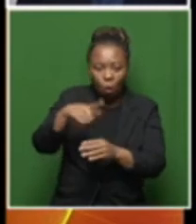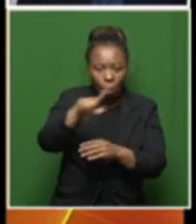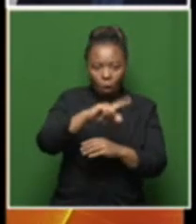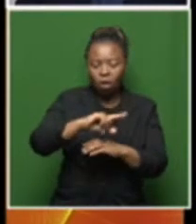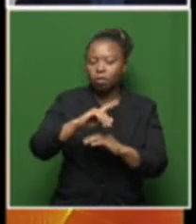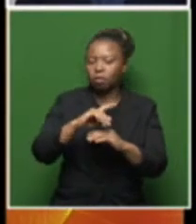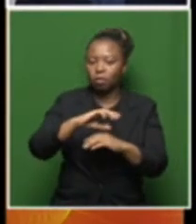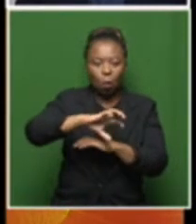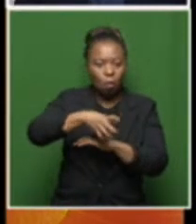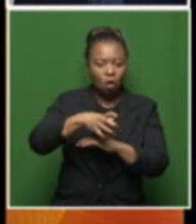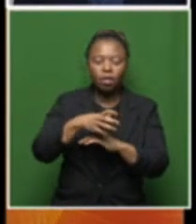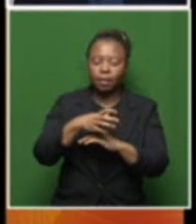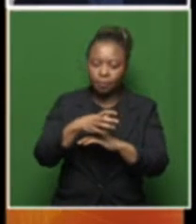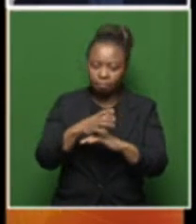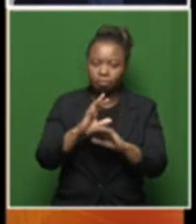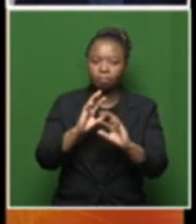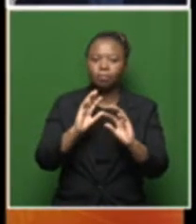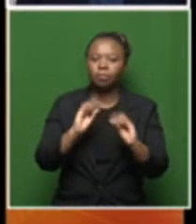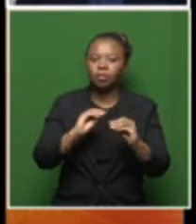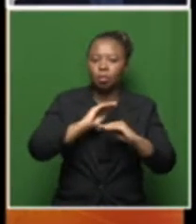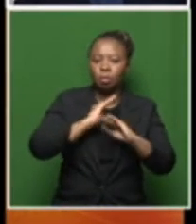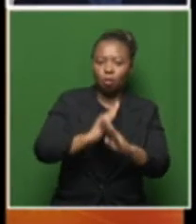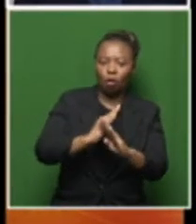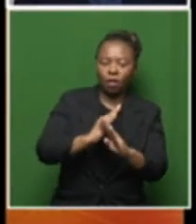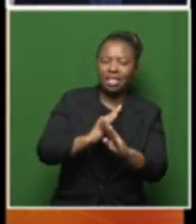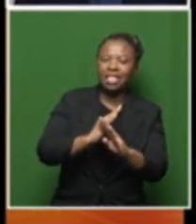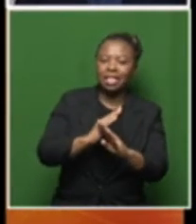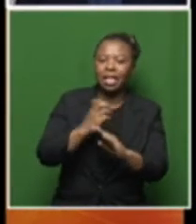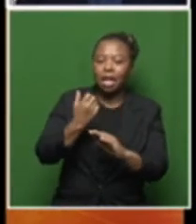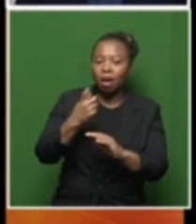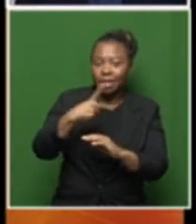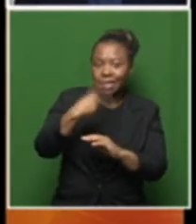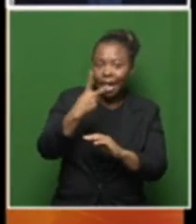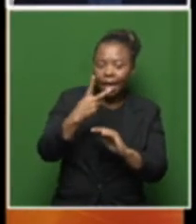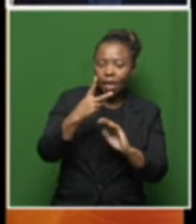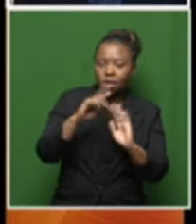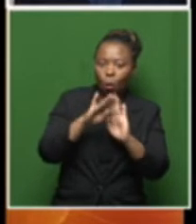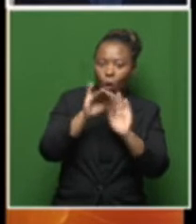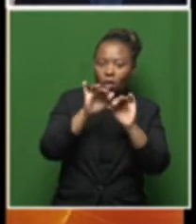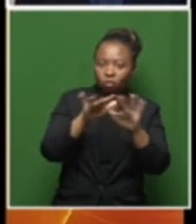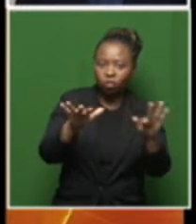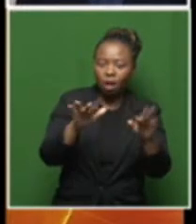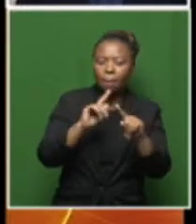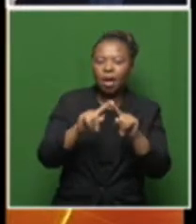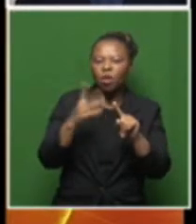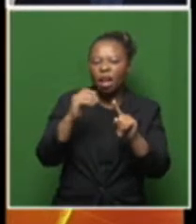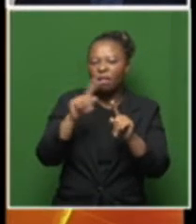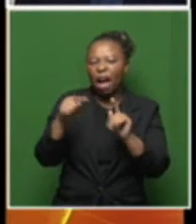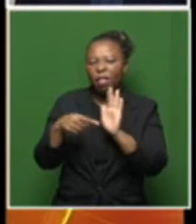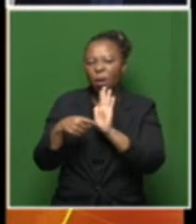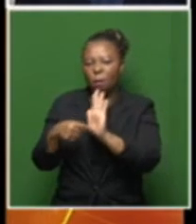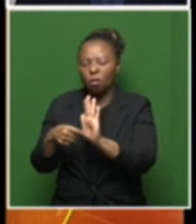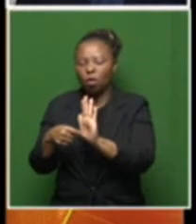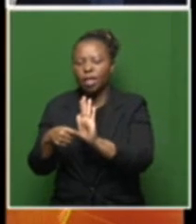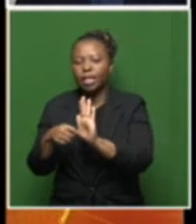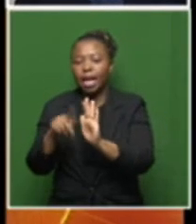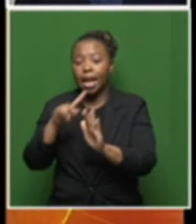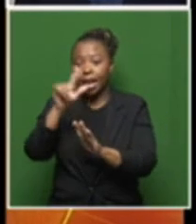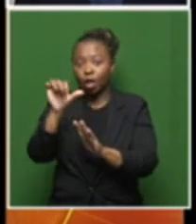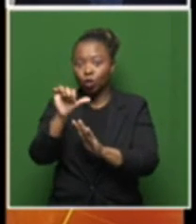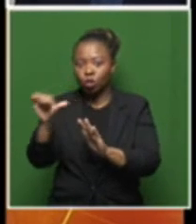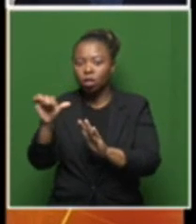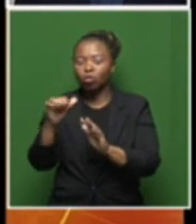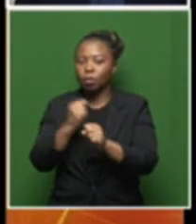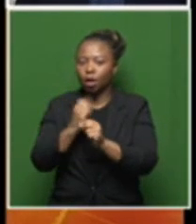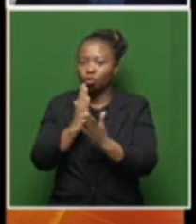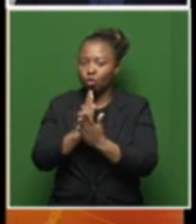behaviors. We anticipate that our third wave could be as high as the second wave, but we await the revised modeling, which we will have early next week, to recalibrate our